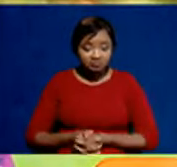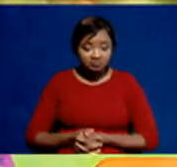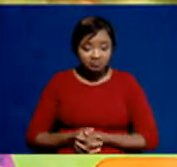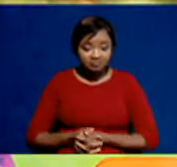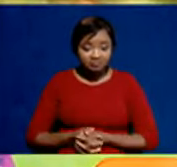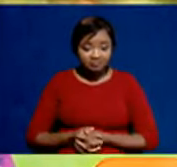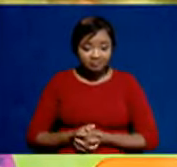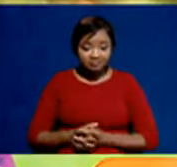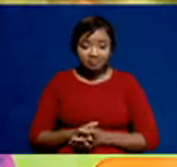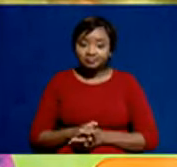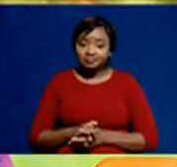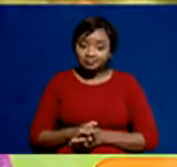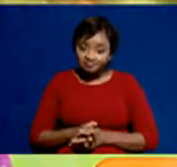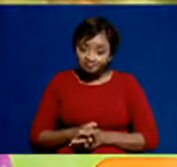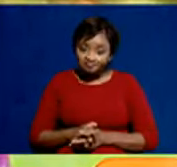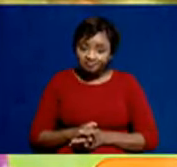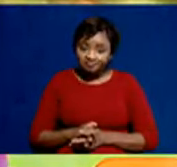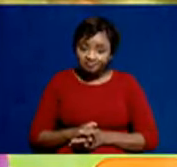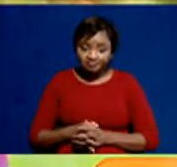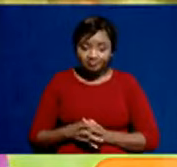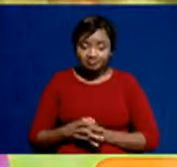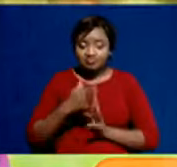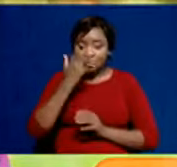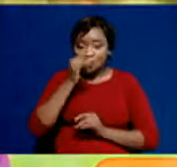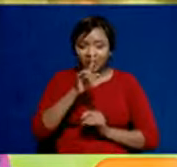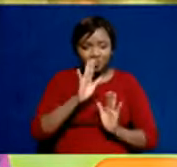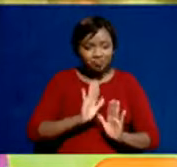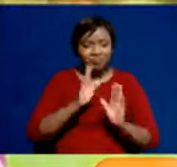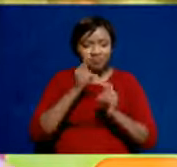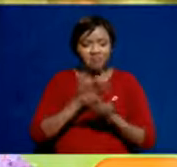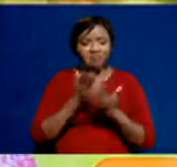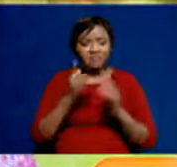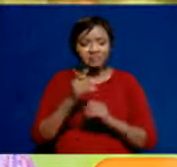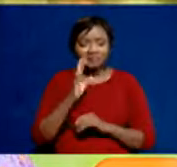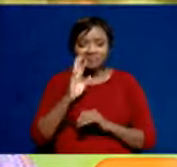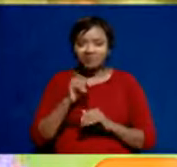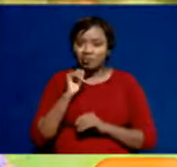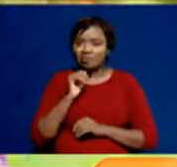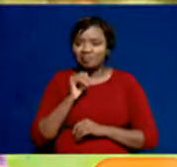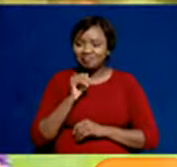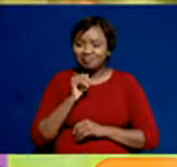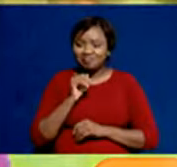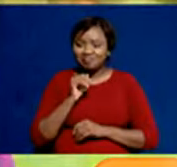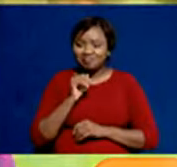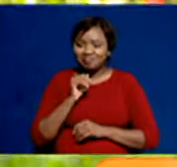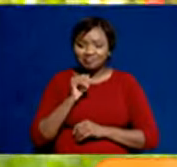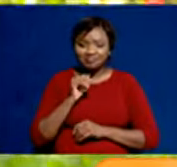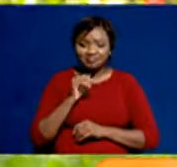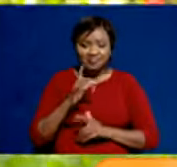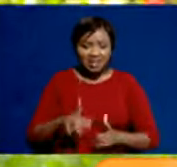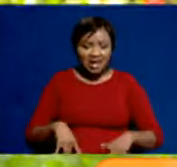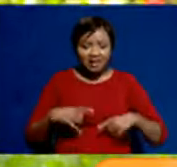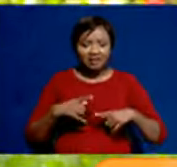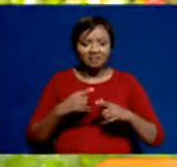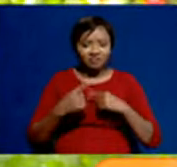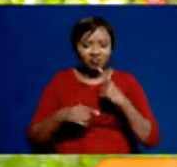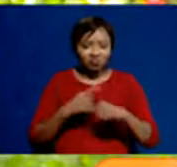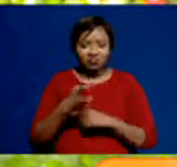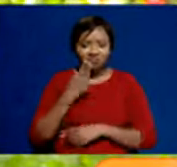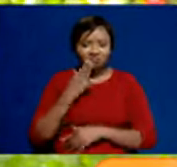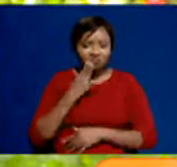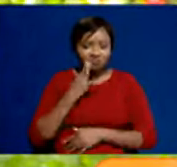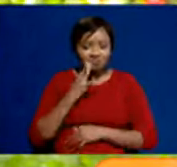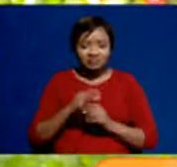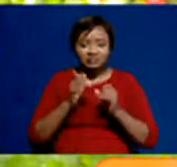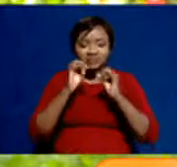Can you make them have that burden because you're preventing them from even being able to live day to day? When you